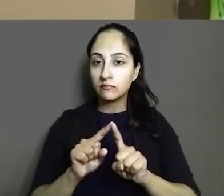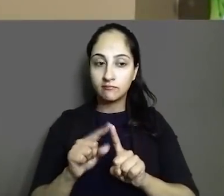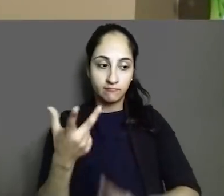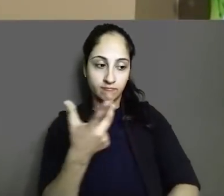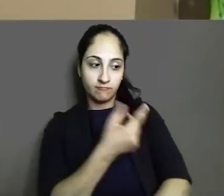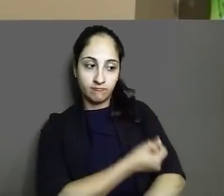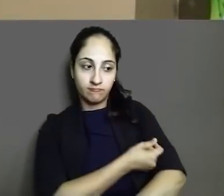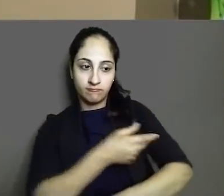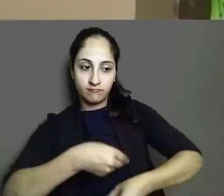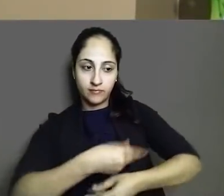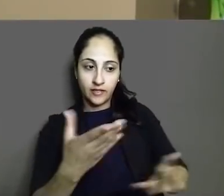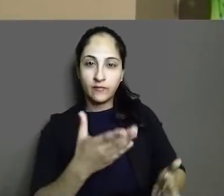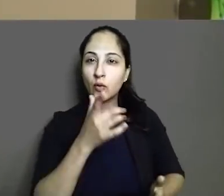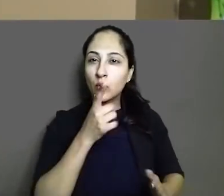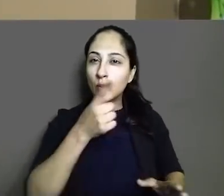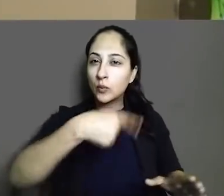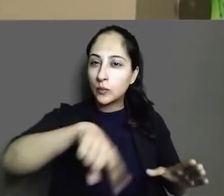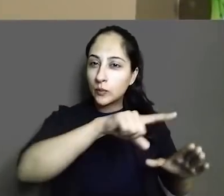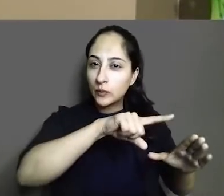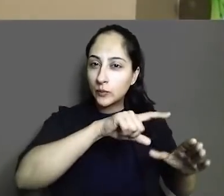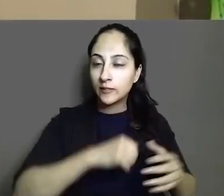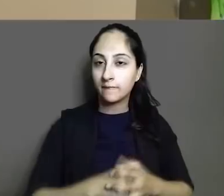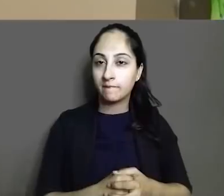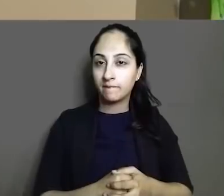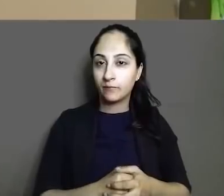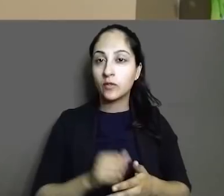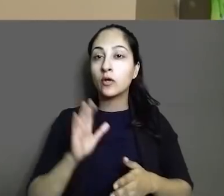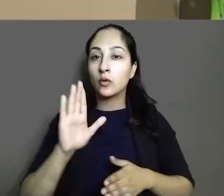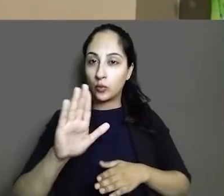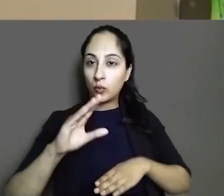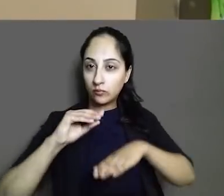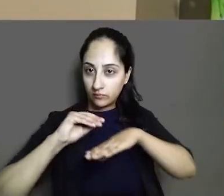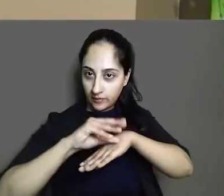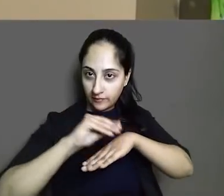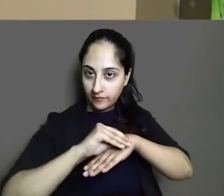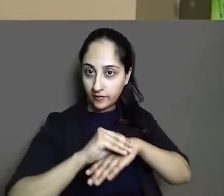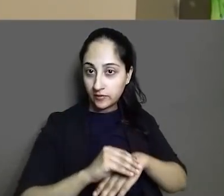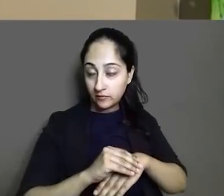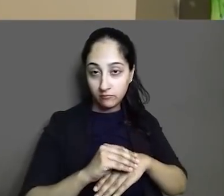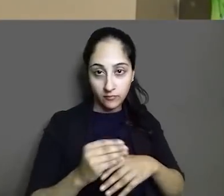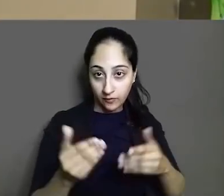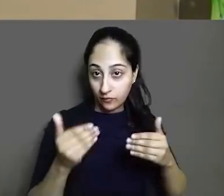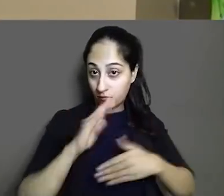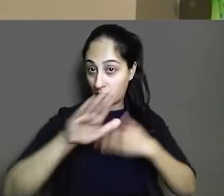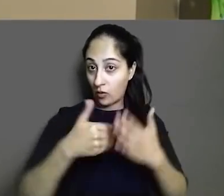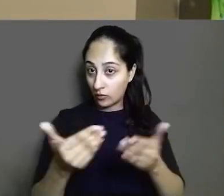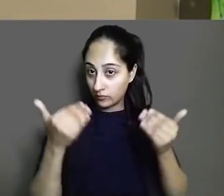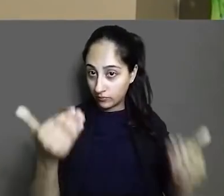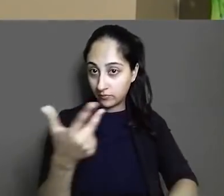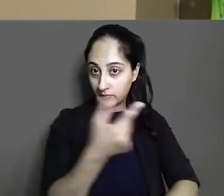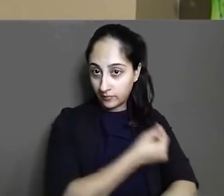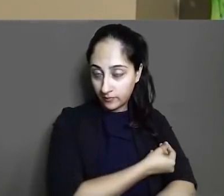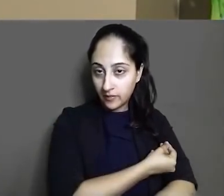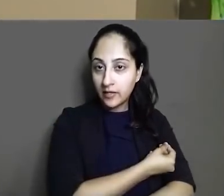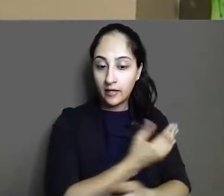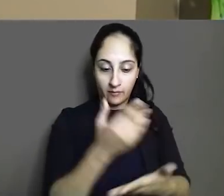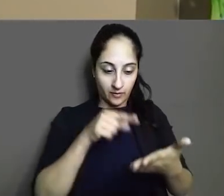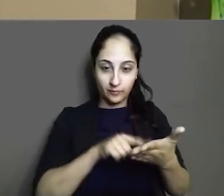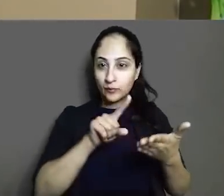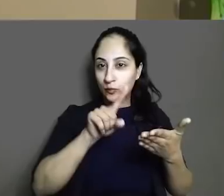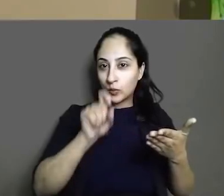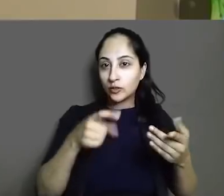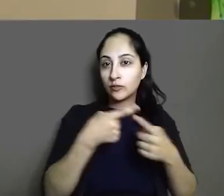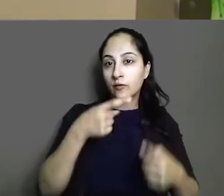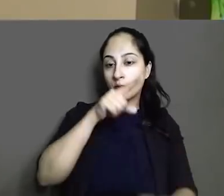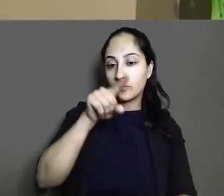So currently, both the Pfizer and Moderna vaccine that we have available in Canada are not approved for use in children, and that's because the clinical